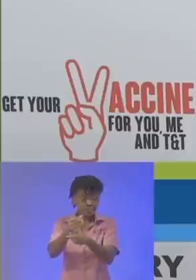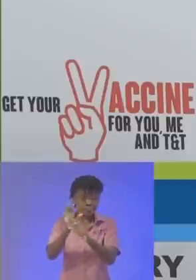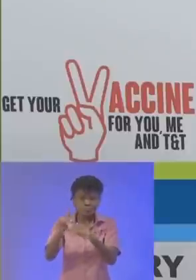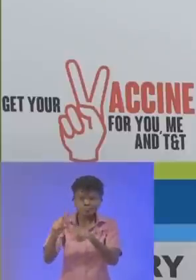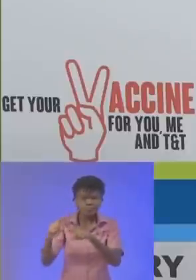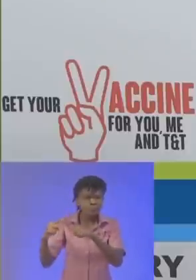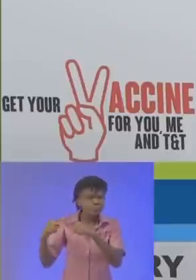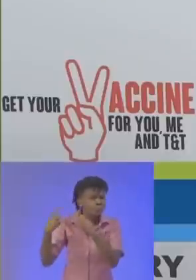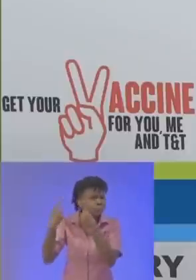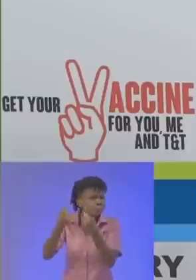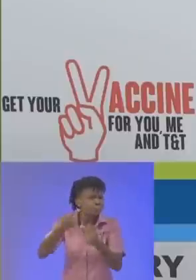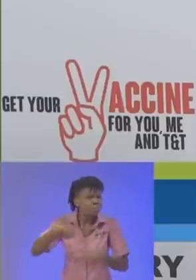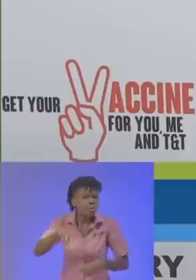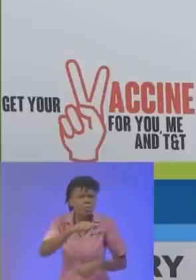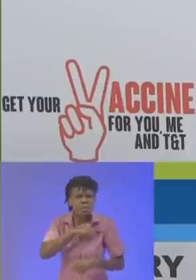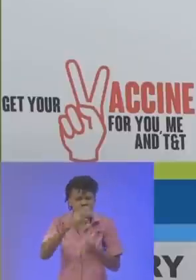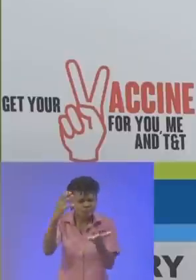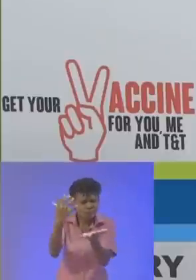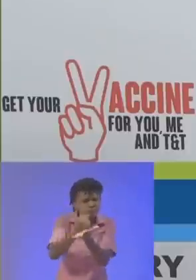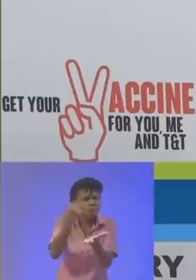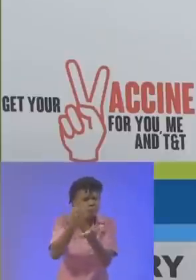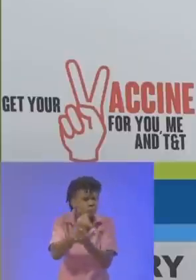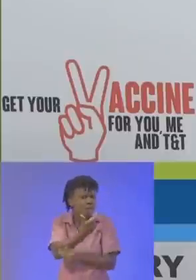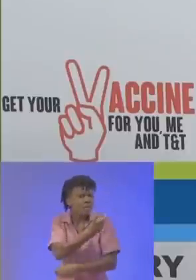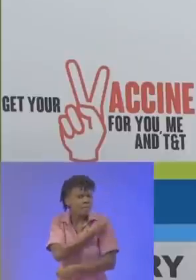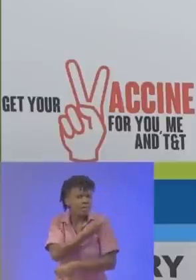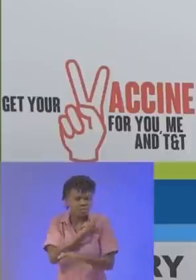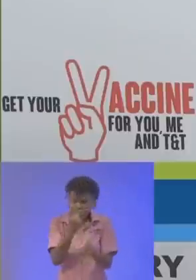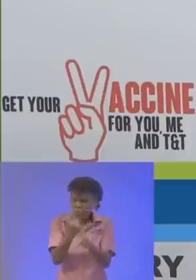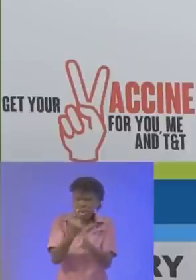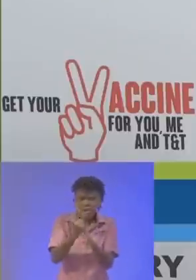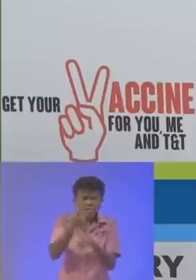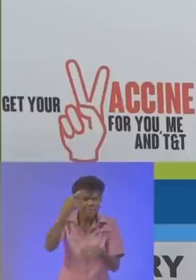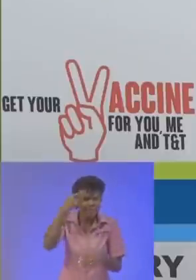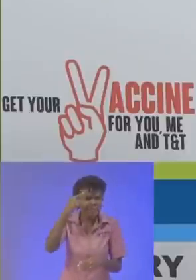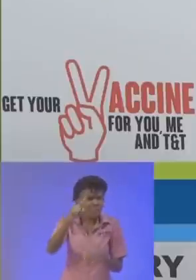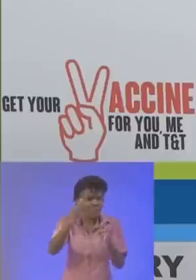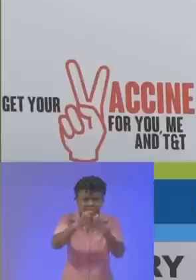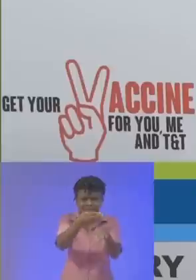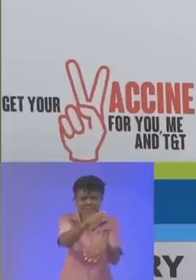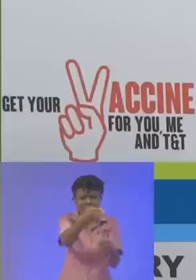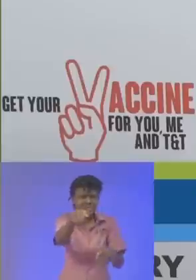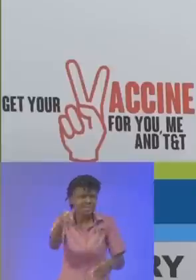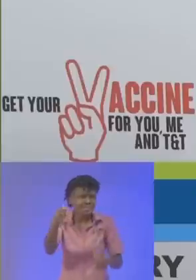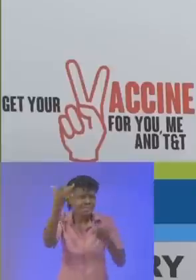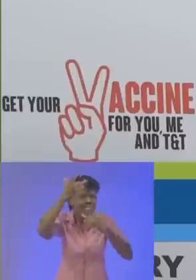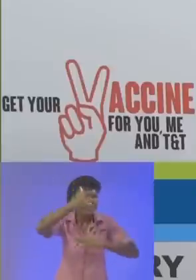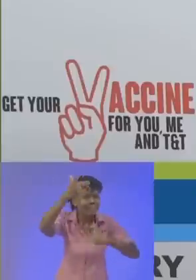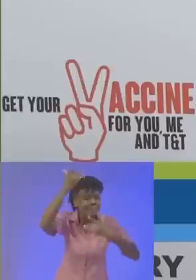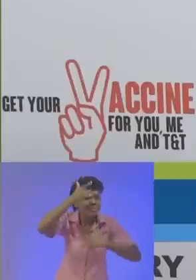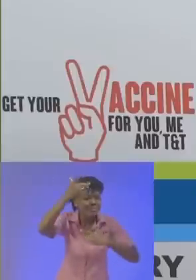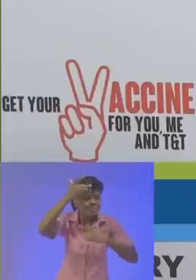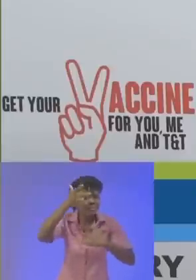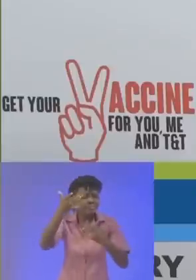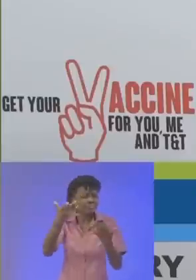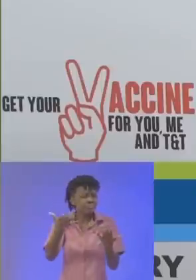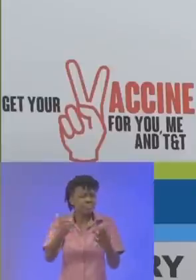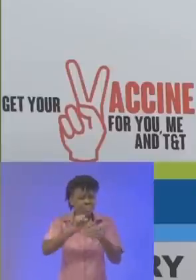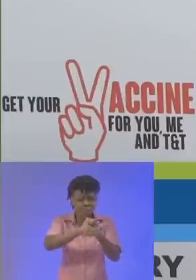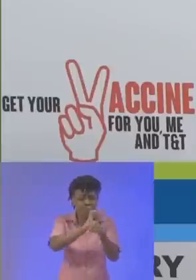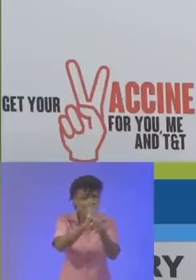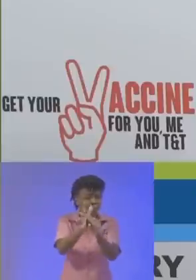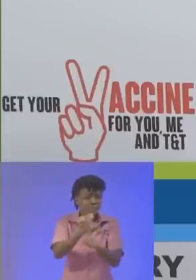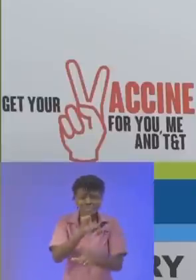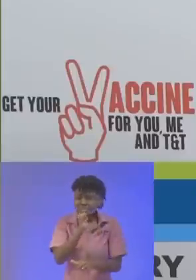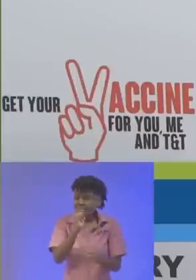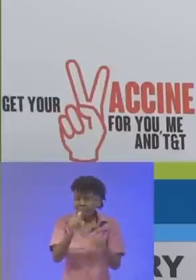with the MMR. We have all been vaccinated to attend school. The COVID-19 vaccine is no different. It is safe,